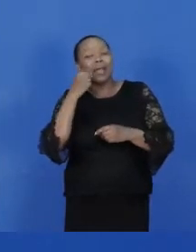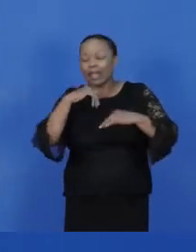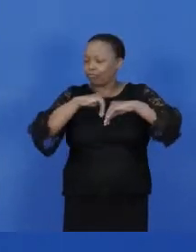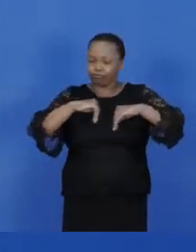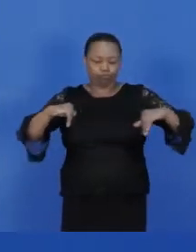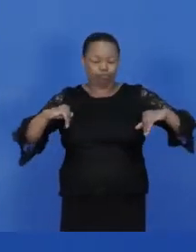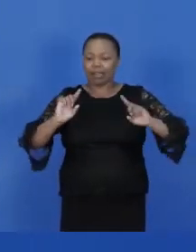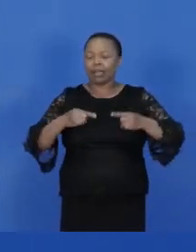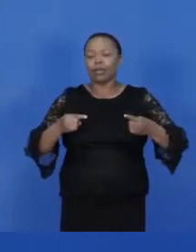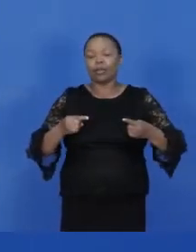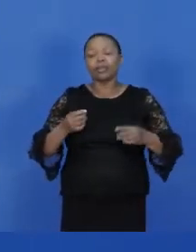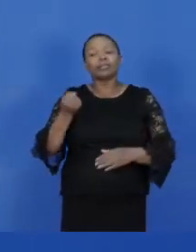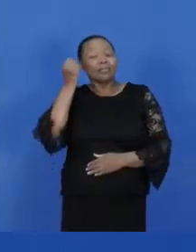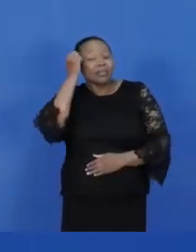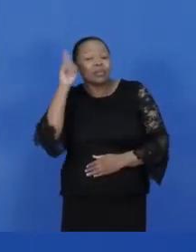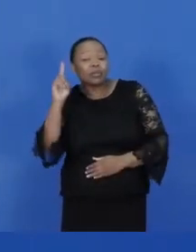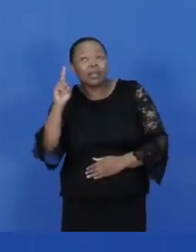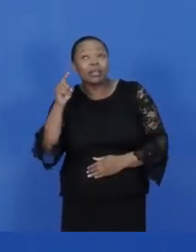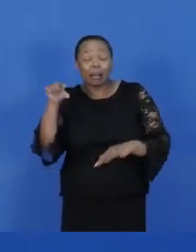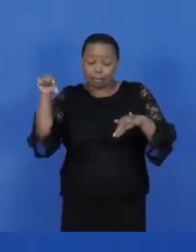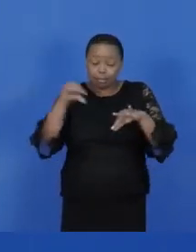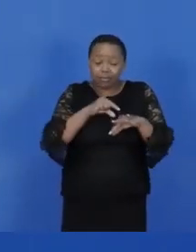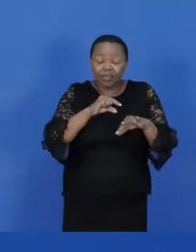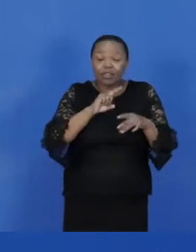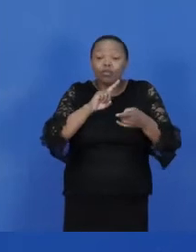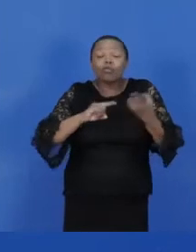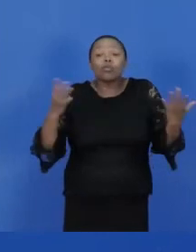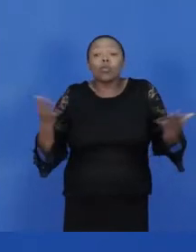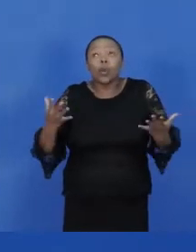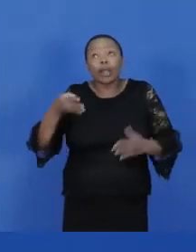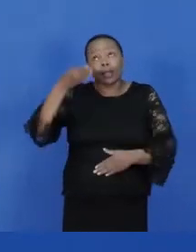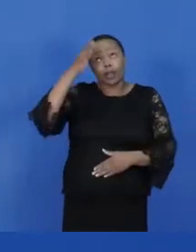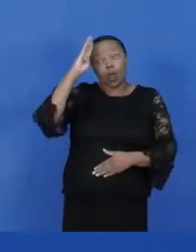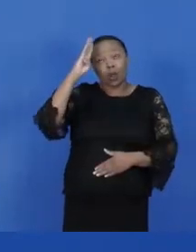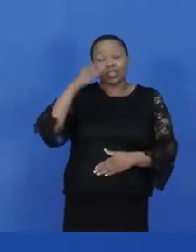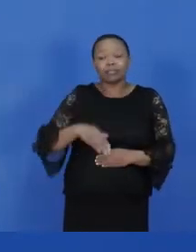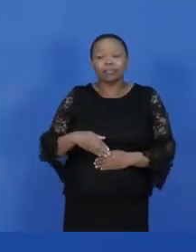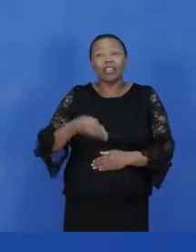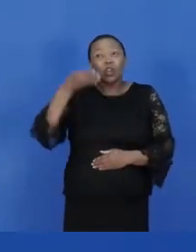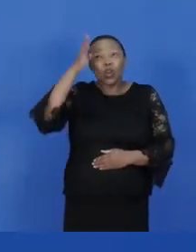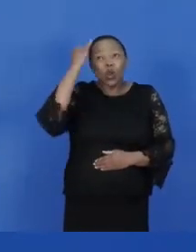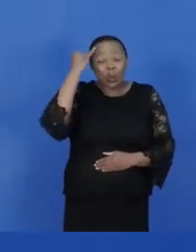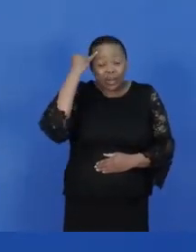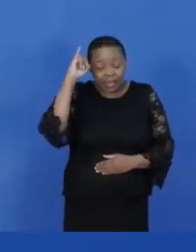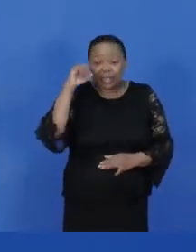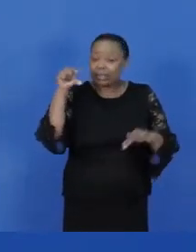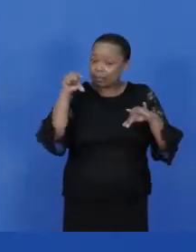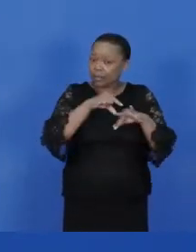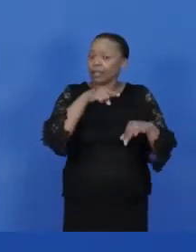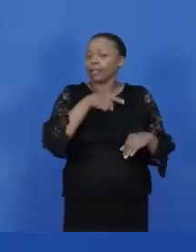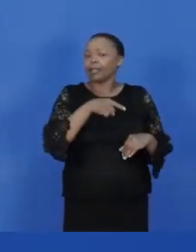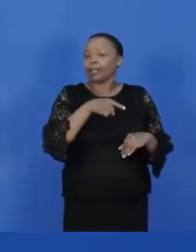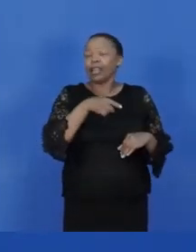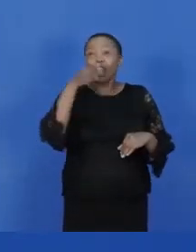must understand that marriage comes from God, and that marriage is God's idea. And whatever God has